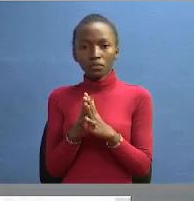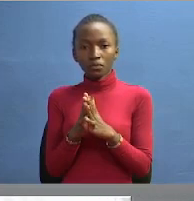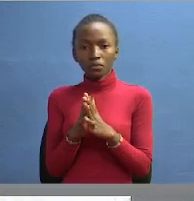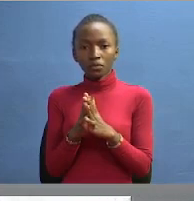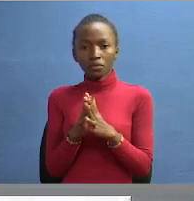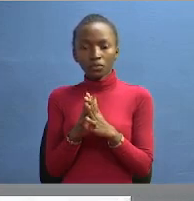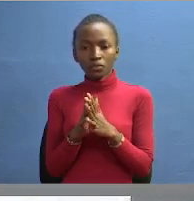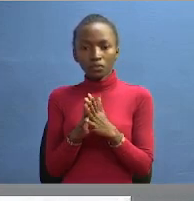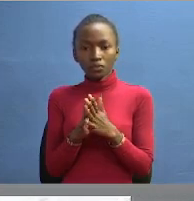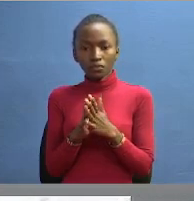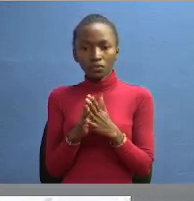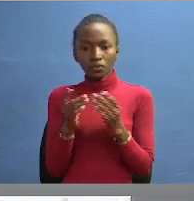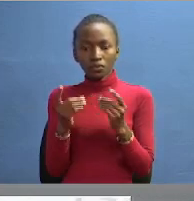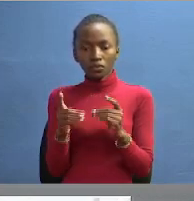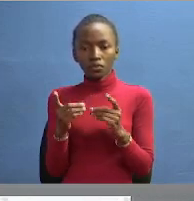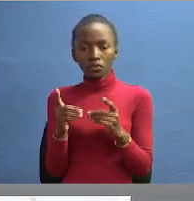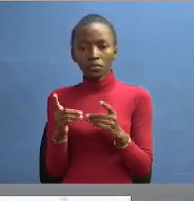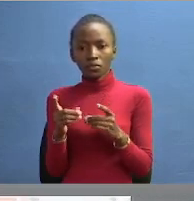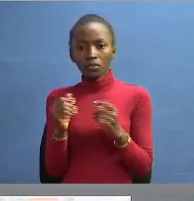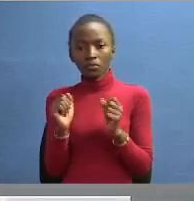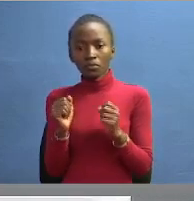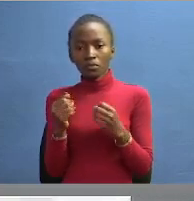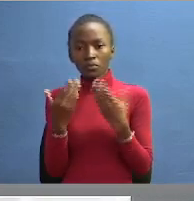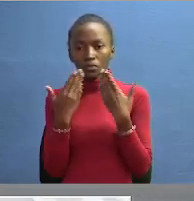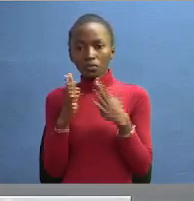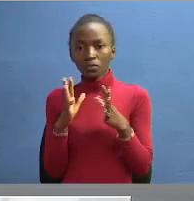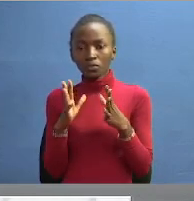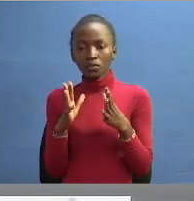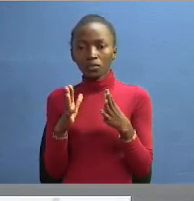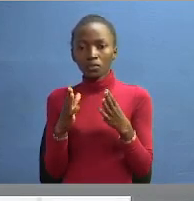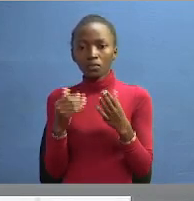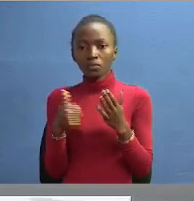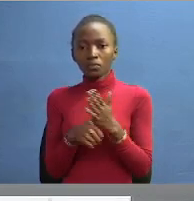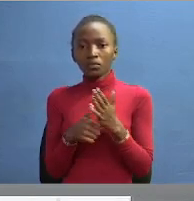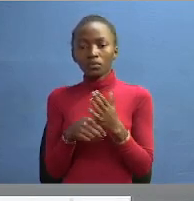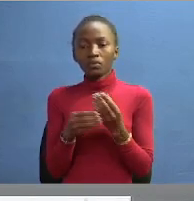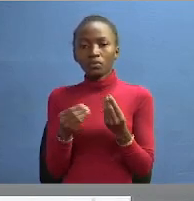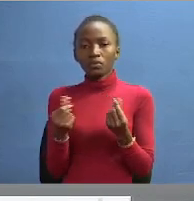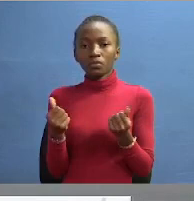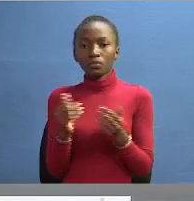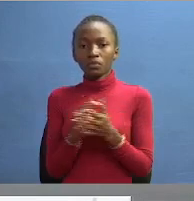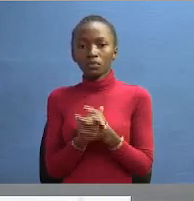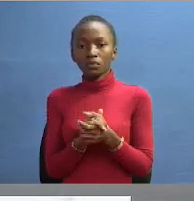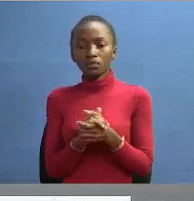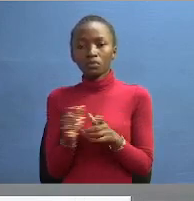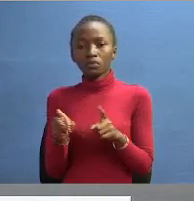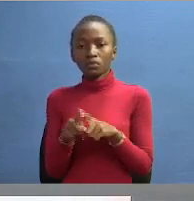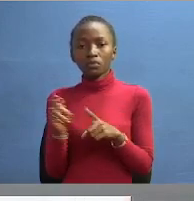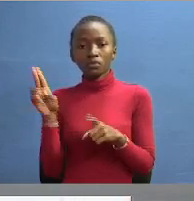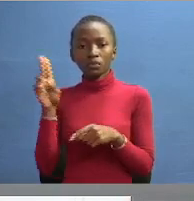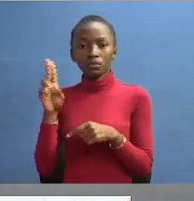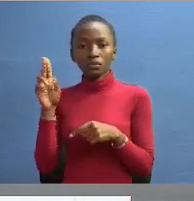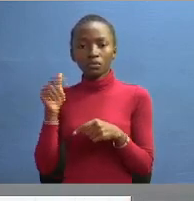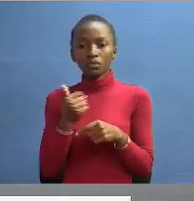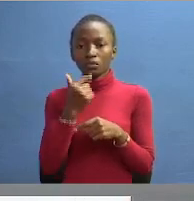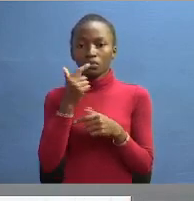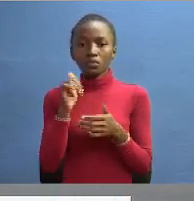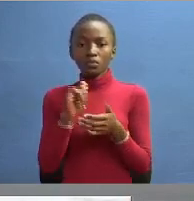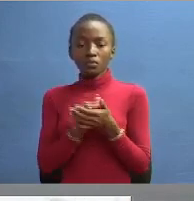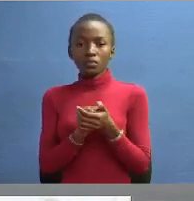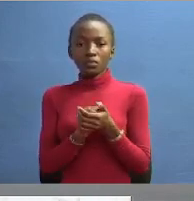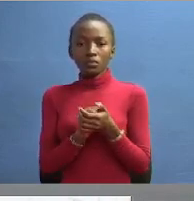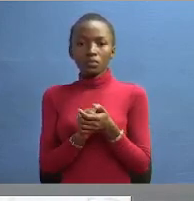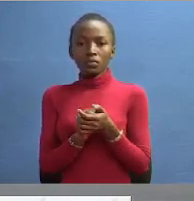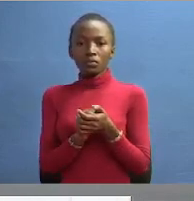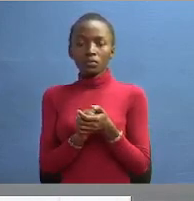as possible? Because even as noted by the former President Uhuru Kenyatta, saying that so far the resolutions they are made in the